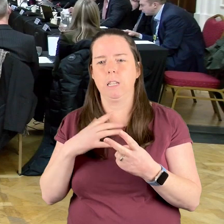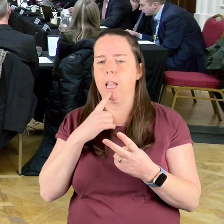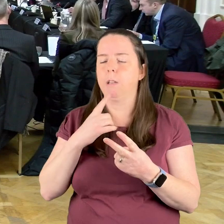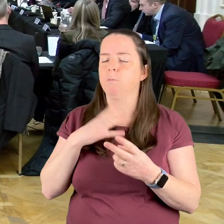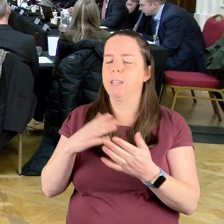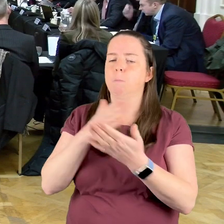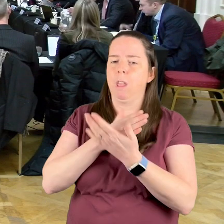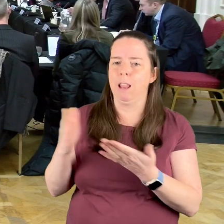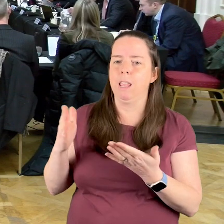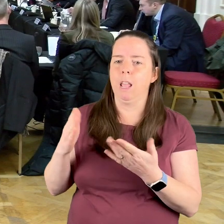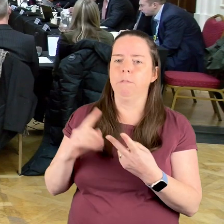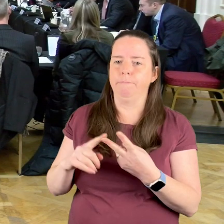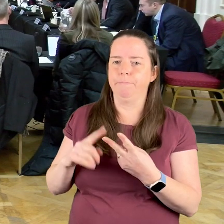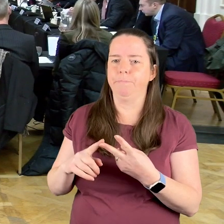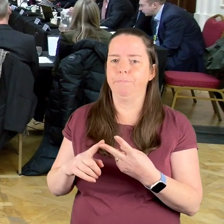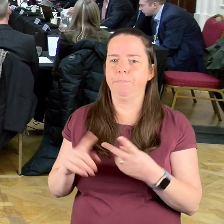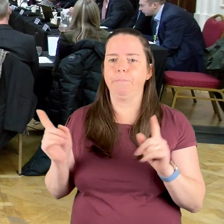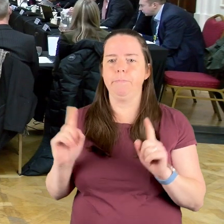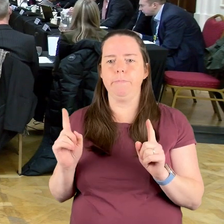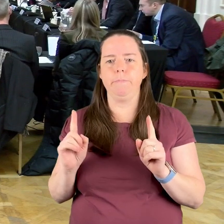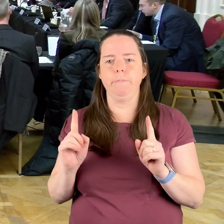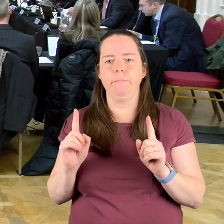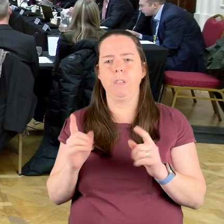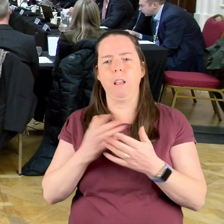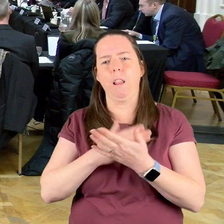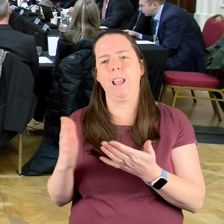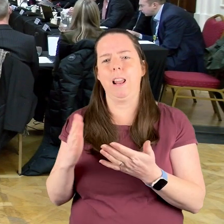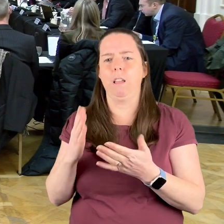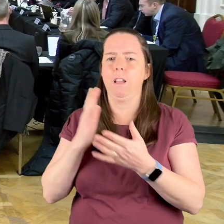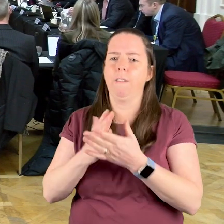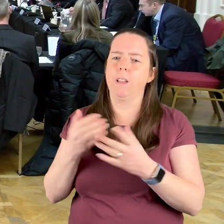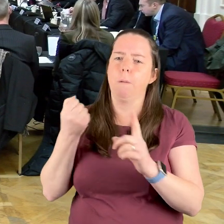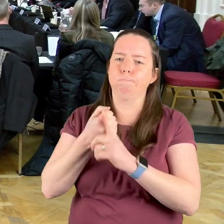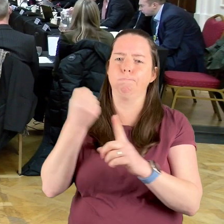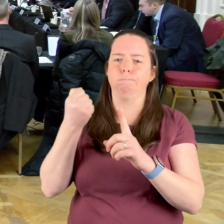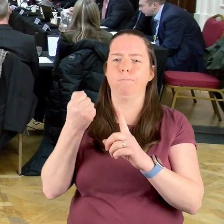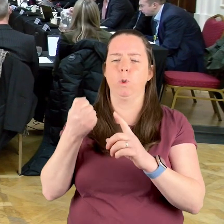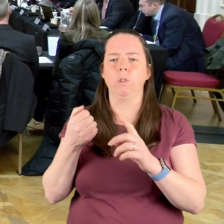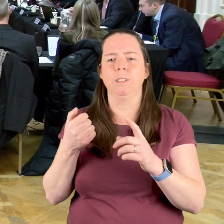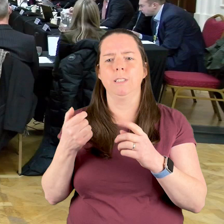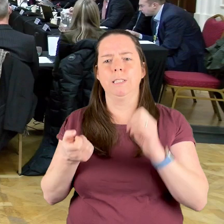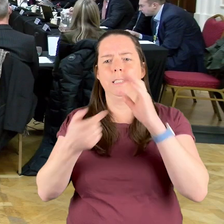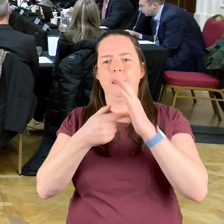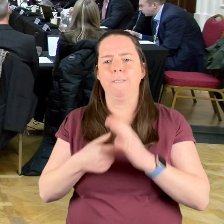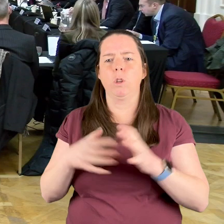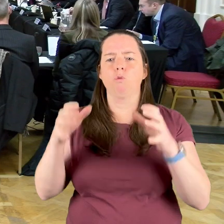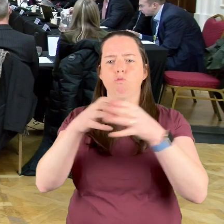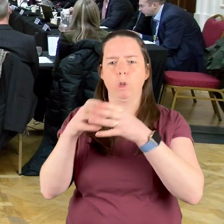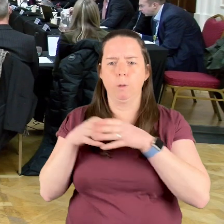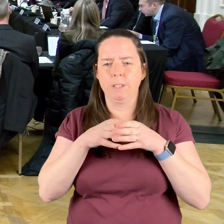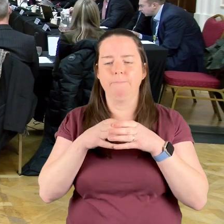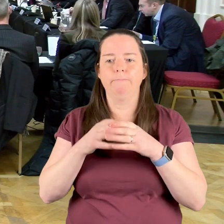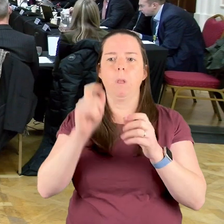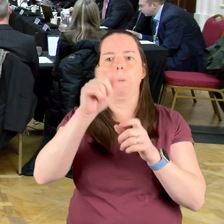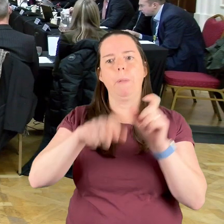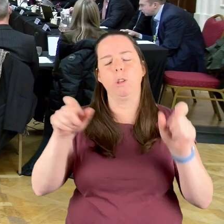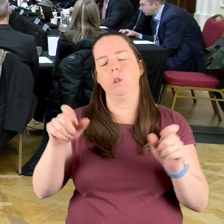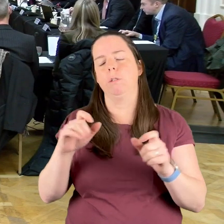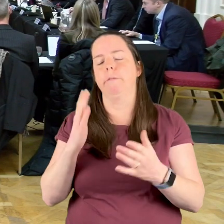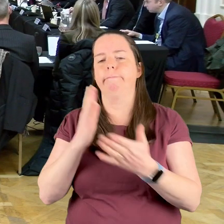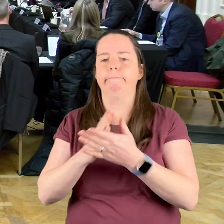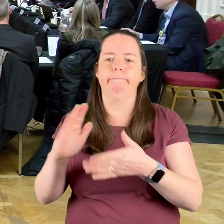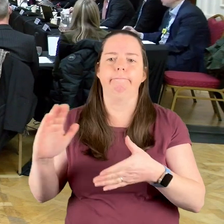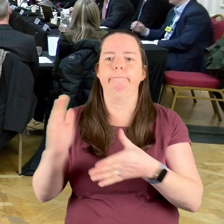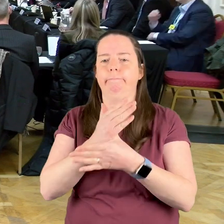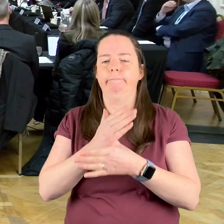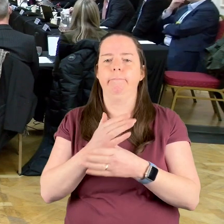we need to be clear about it, is that clearly this is having an impact on significant groups, our patients first and foremost, in terms